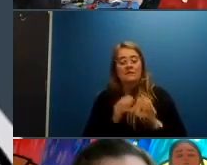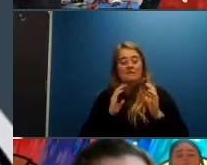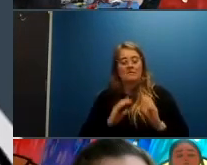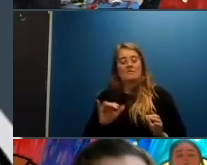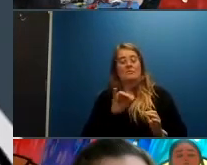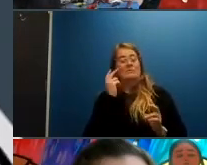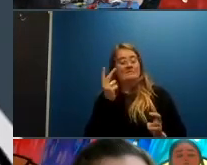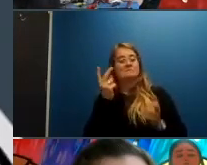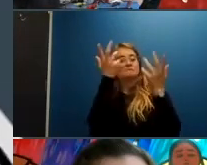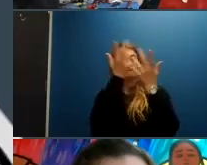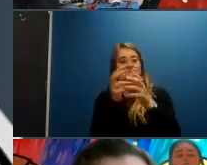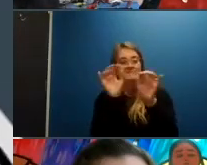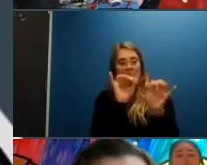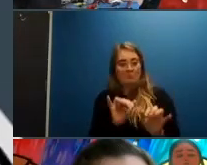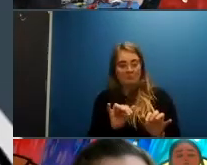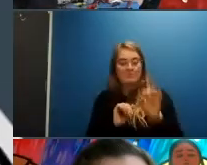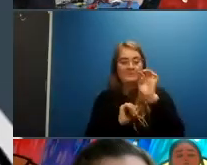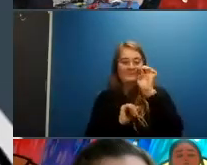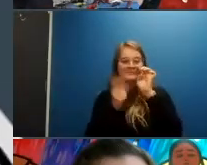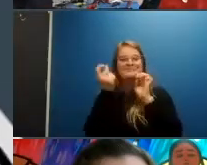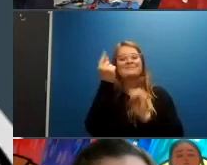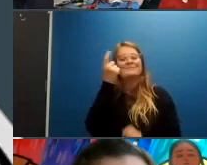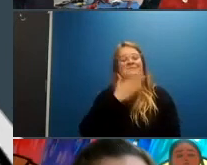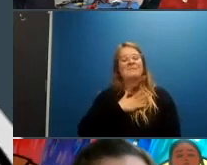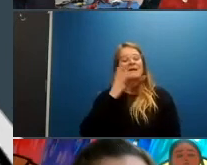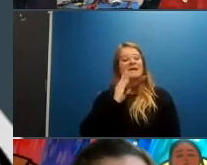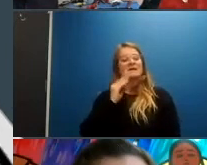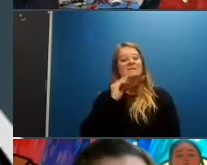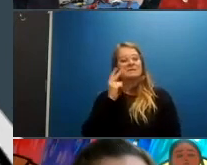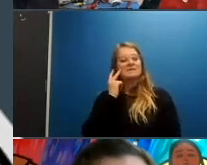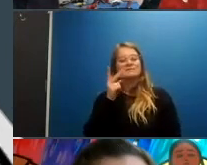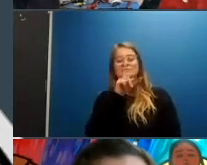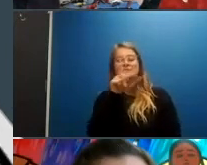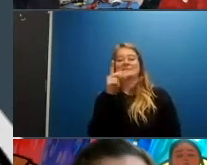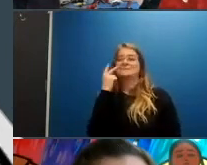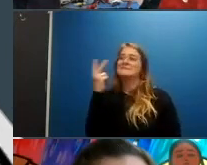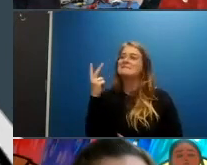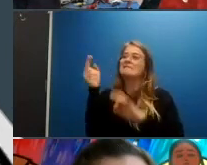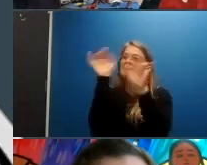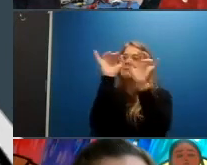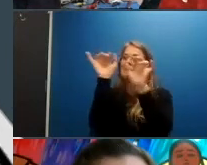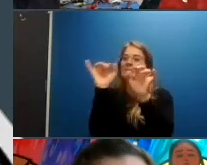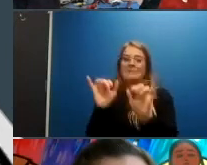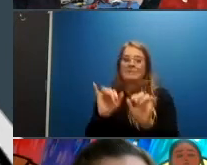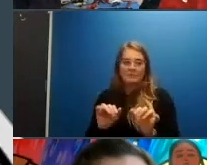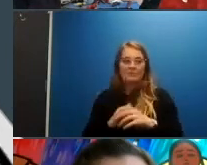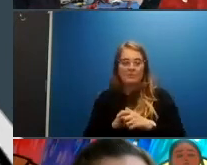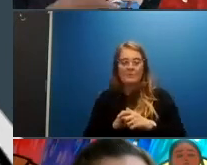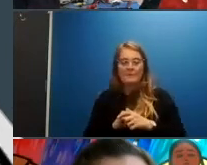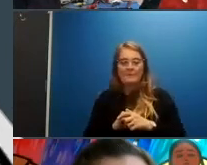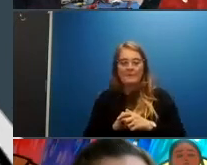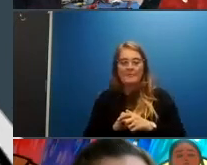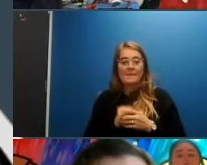just, within this experience, we resonate off one another quite a bit with the teachings, using some of these modern pain